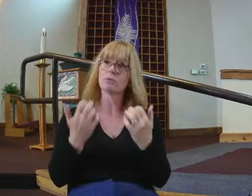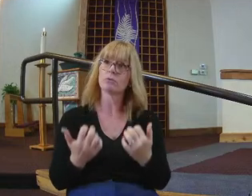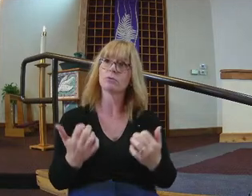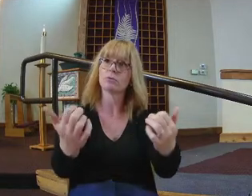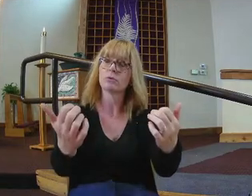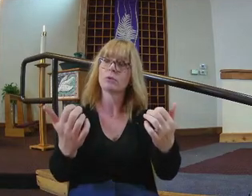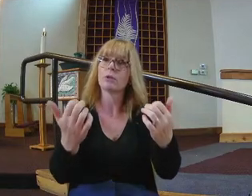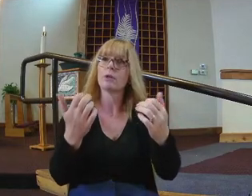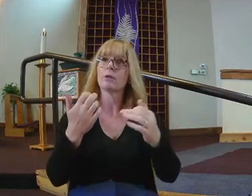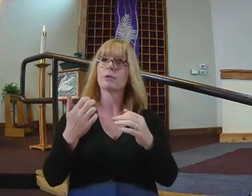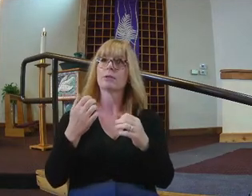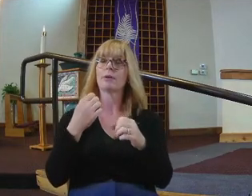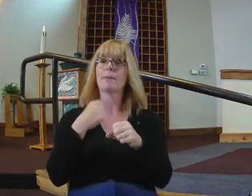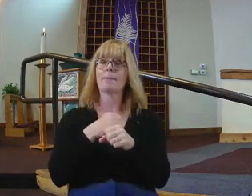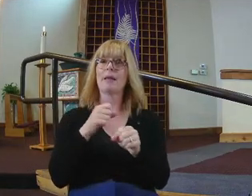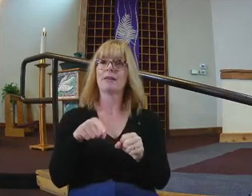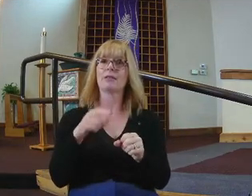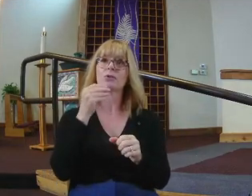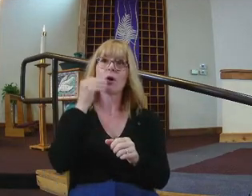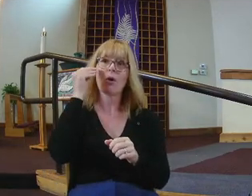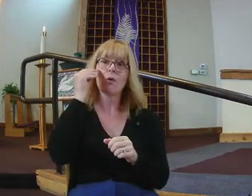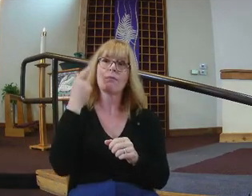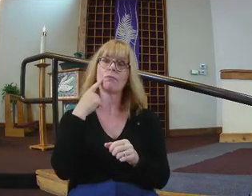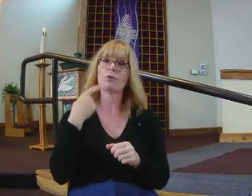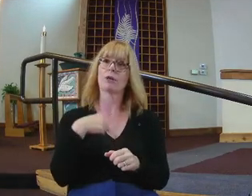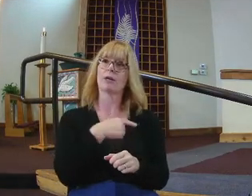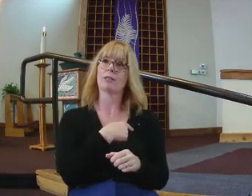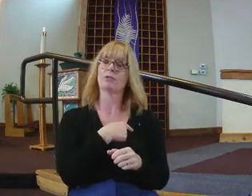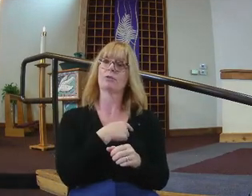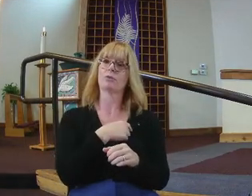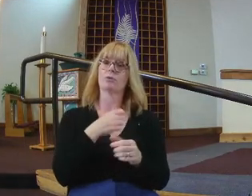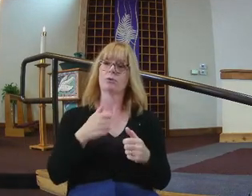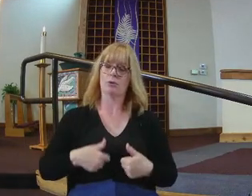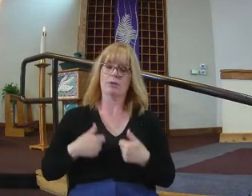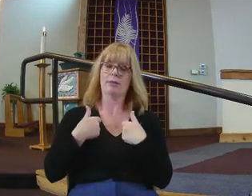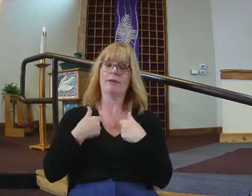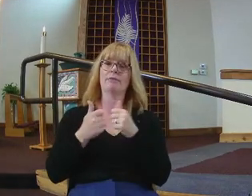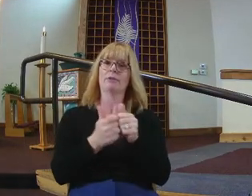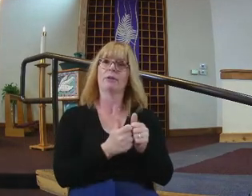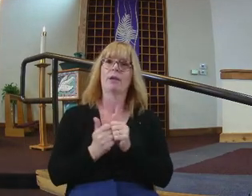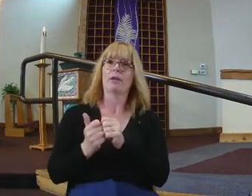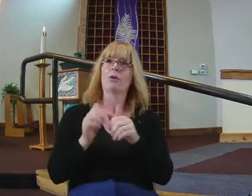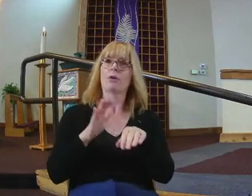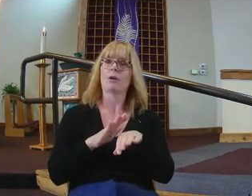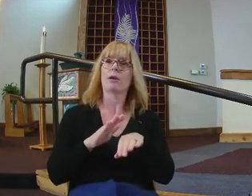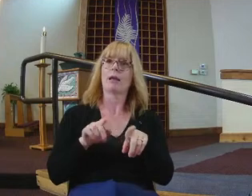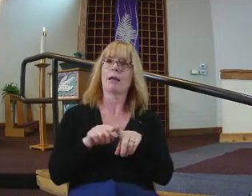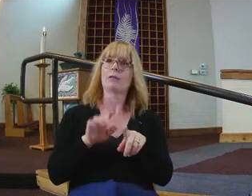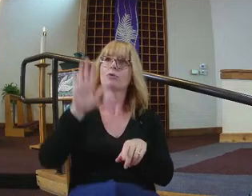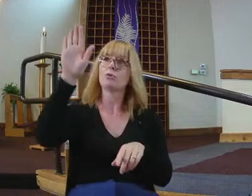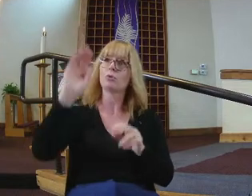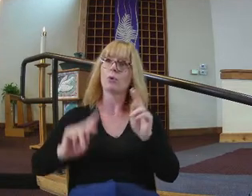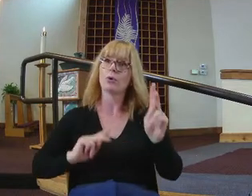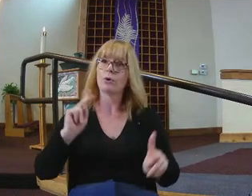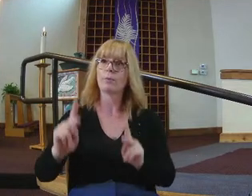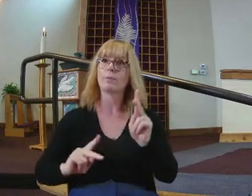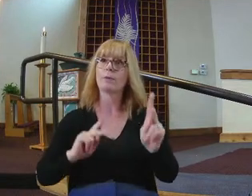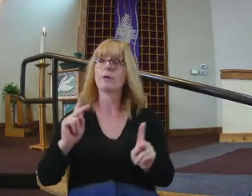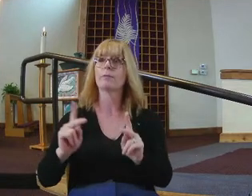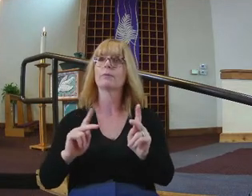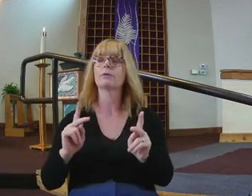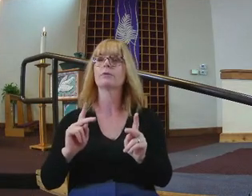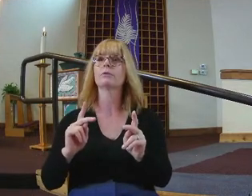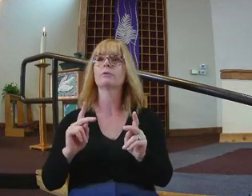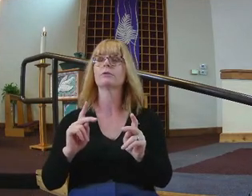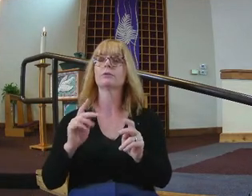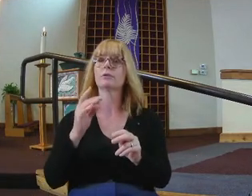gather. Empower us to live together as your people in love and harmony, and shine a beacon